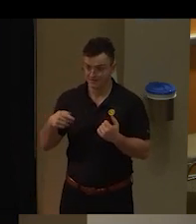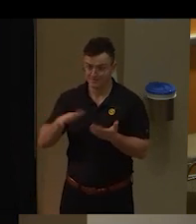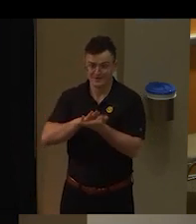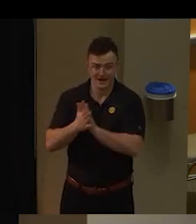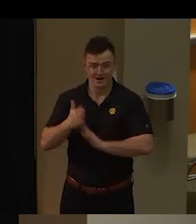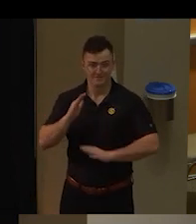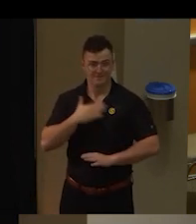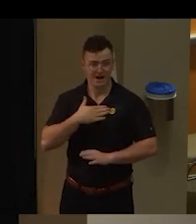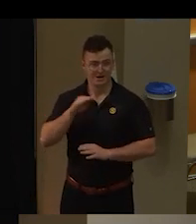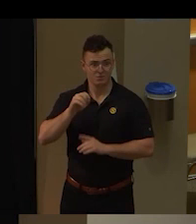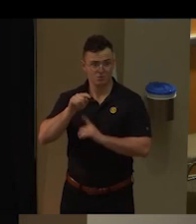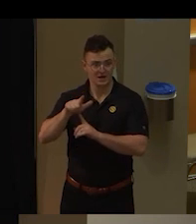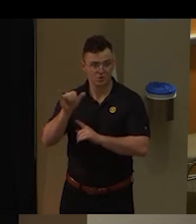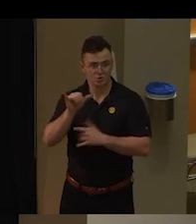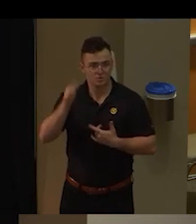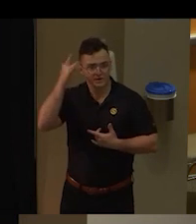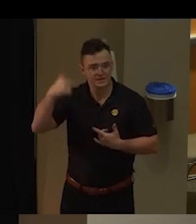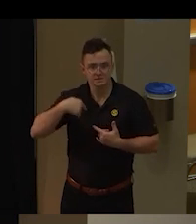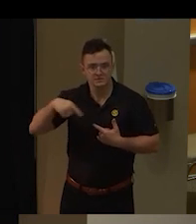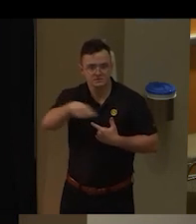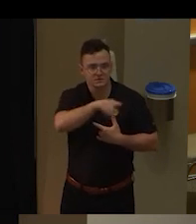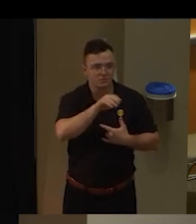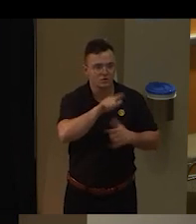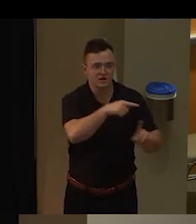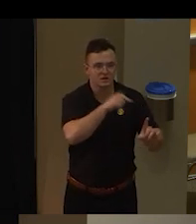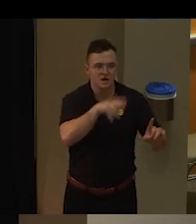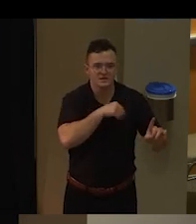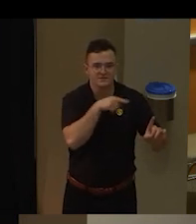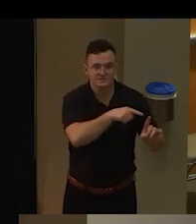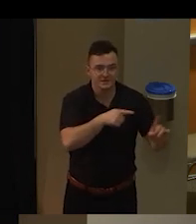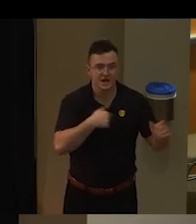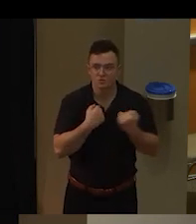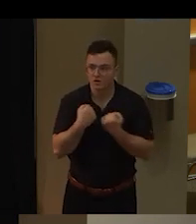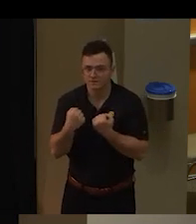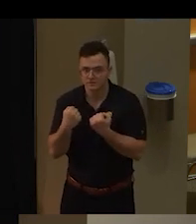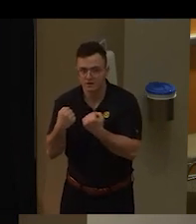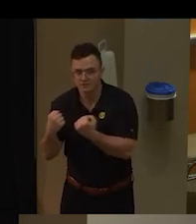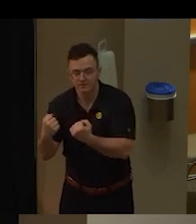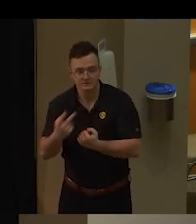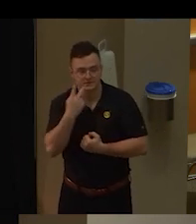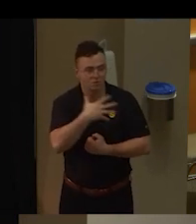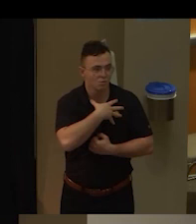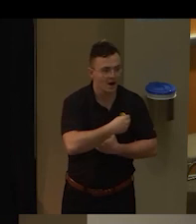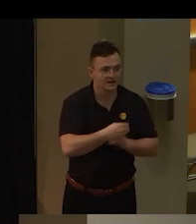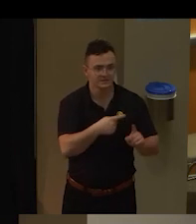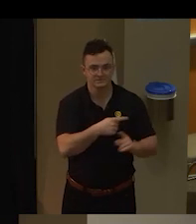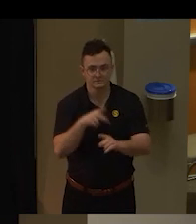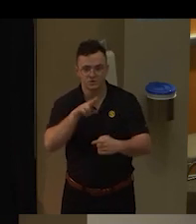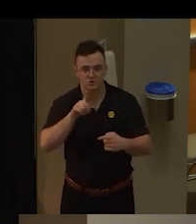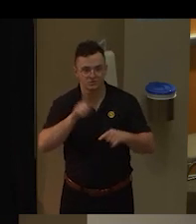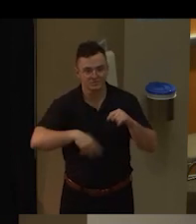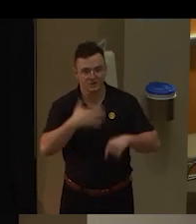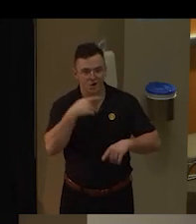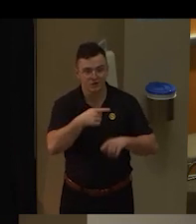motel because none will accept you. When you're humiliated day in and day out by nagging signs reading white and colored. When your first